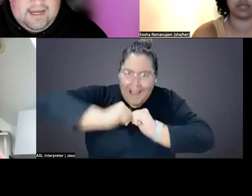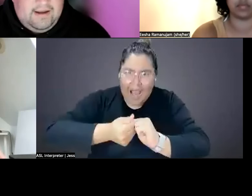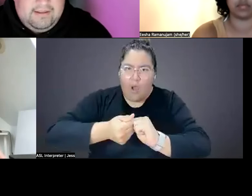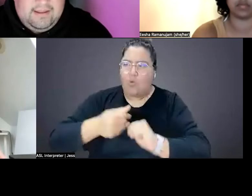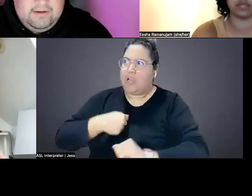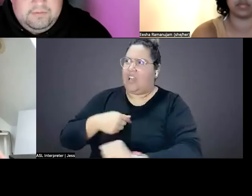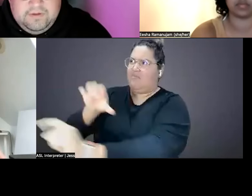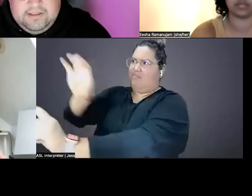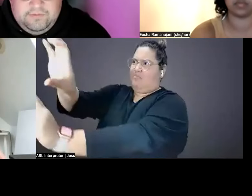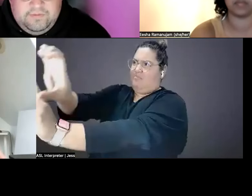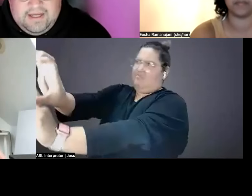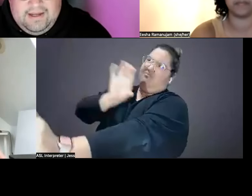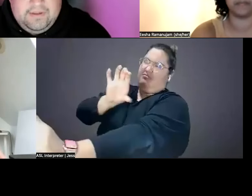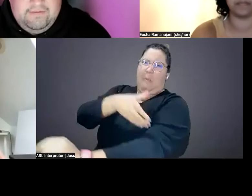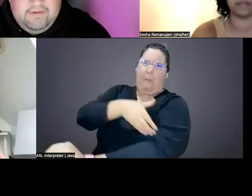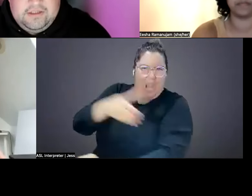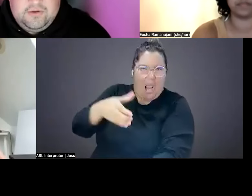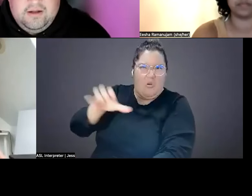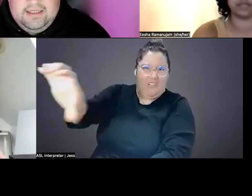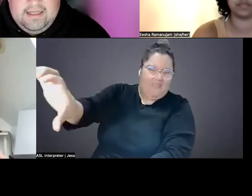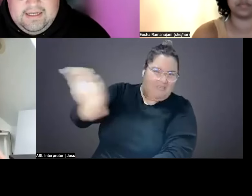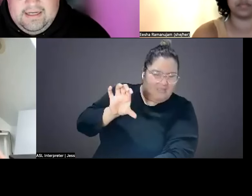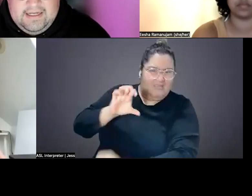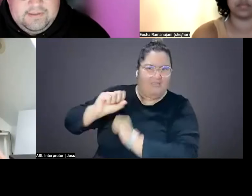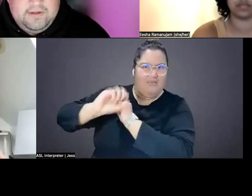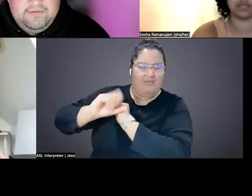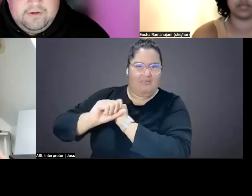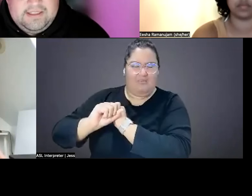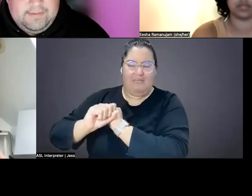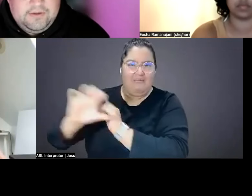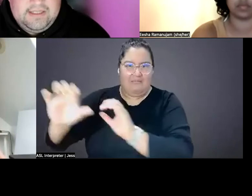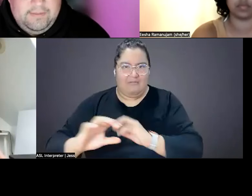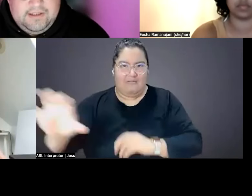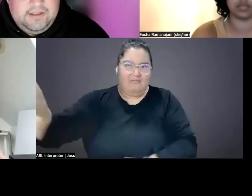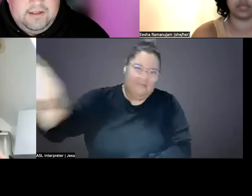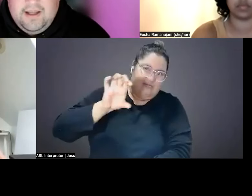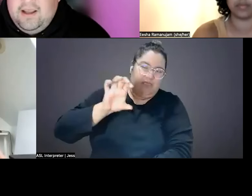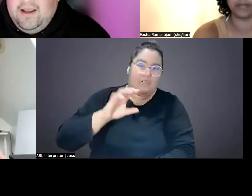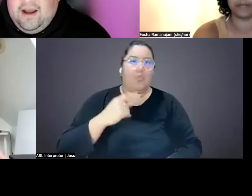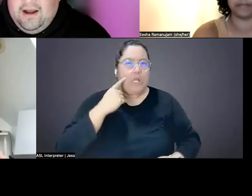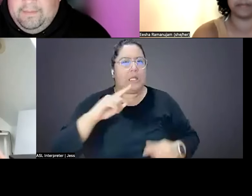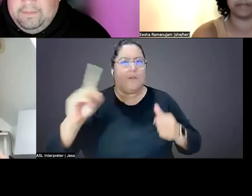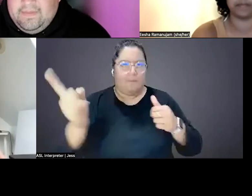which is, I think, really, I believe very strongly that it is one of the first steps towards abolition.